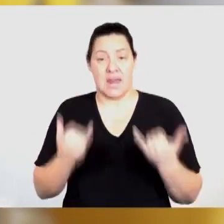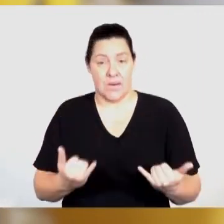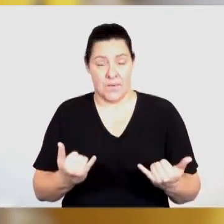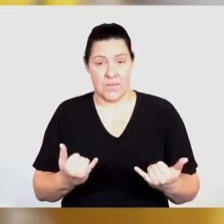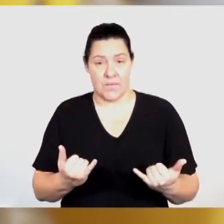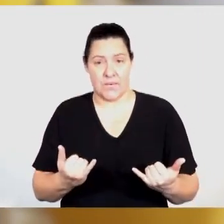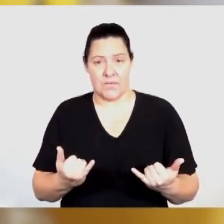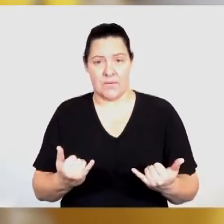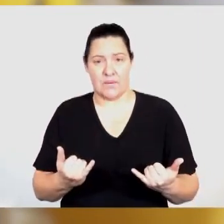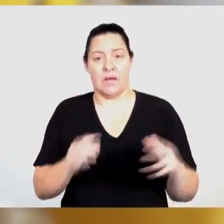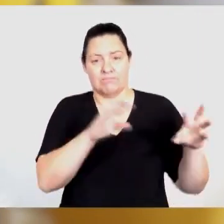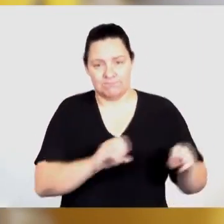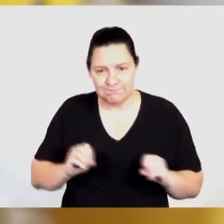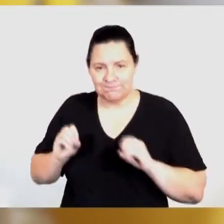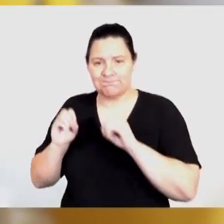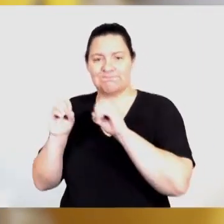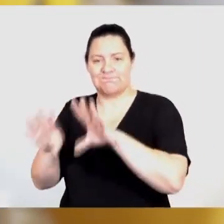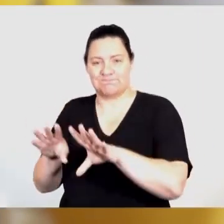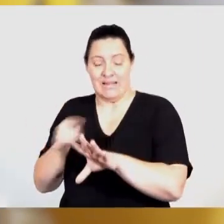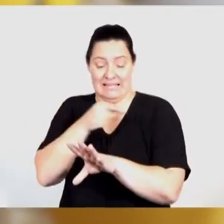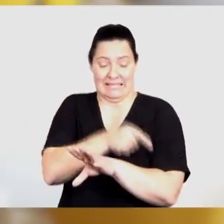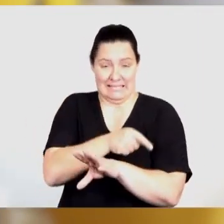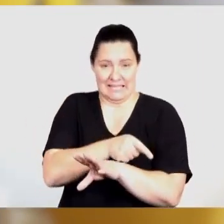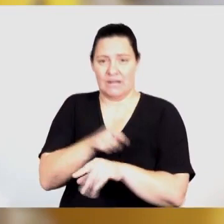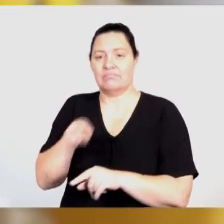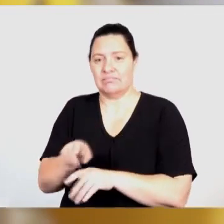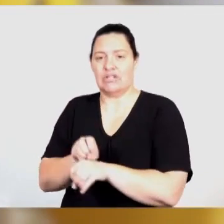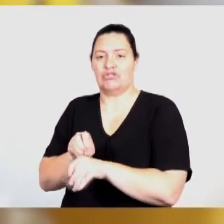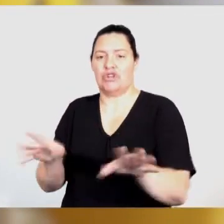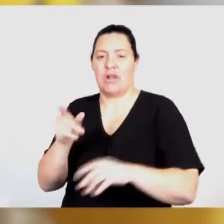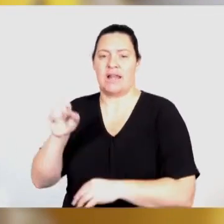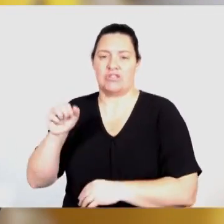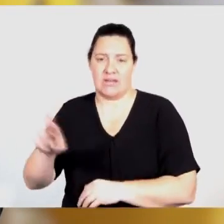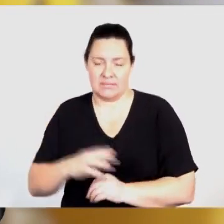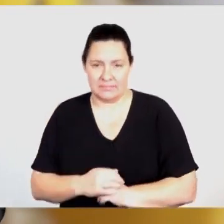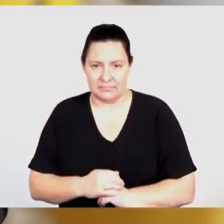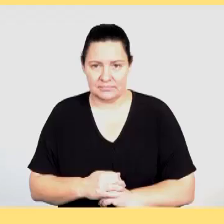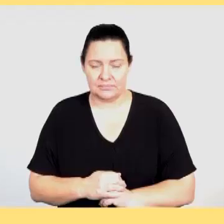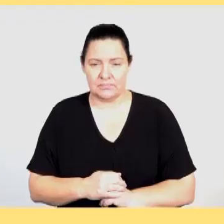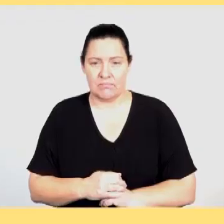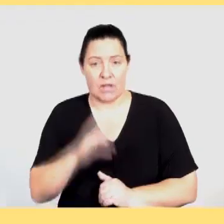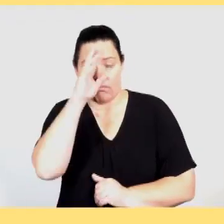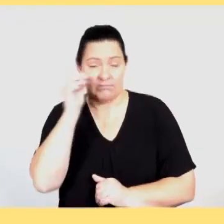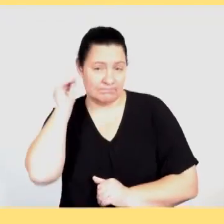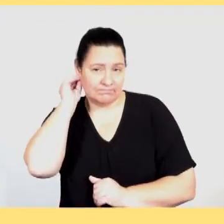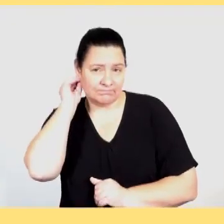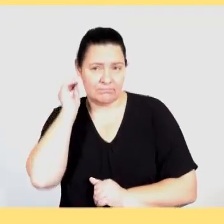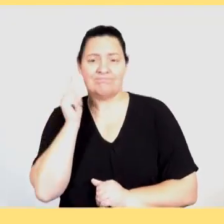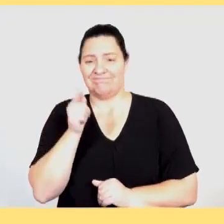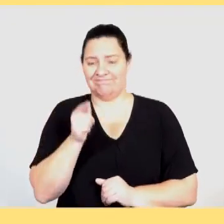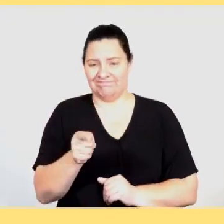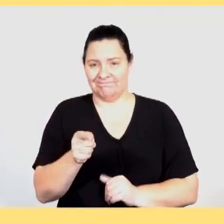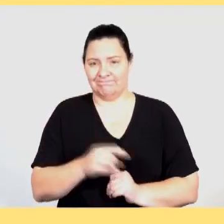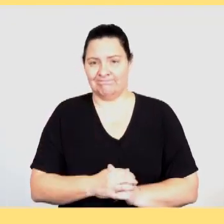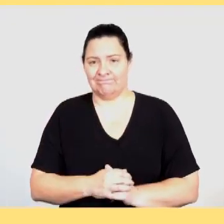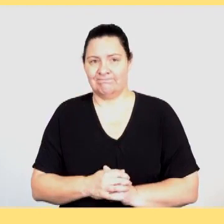now quickly going to post this journal to the general ledger. Remember, here